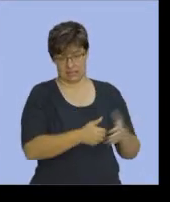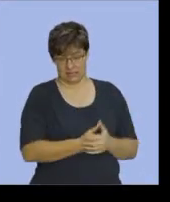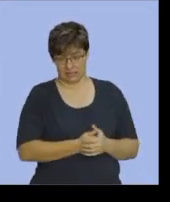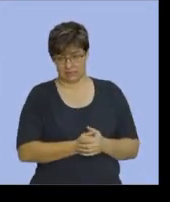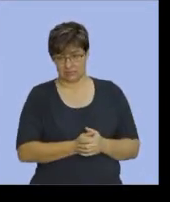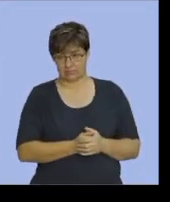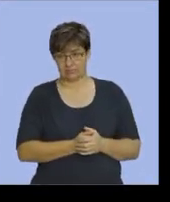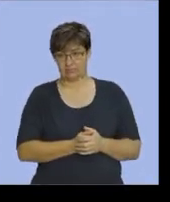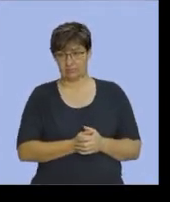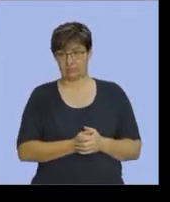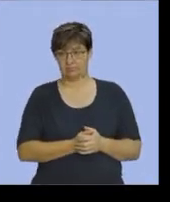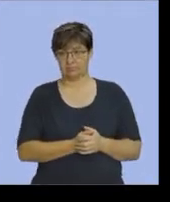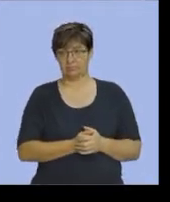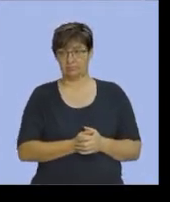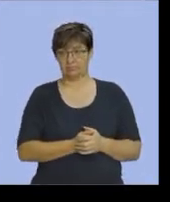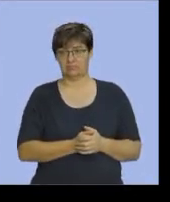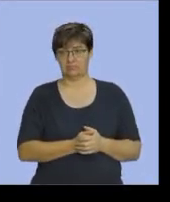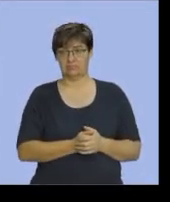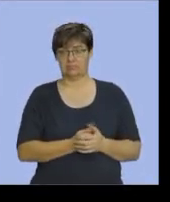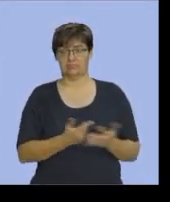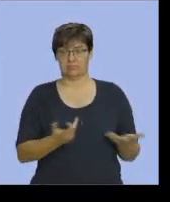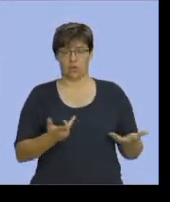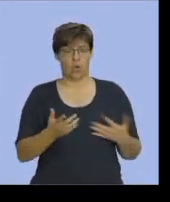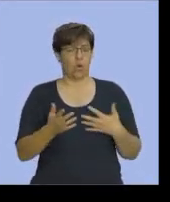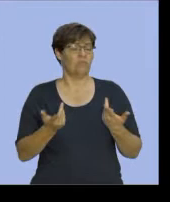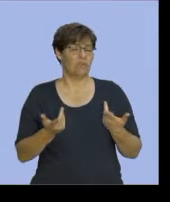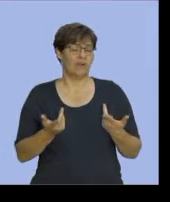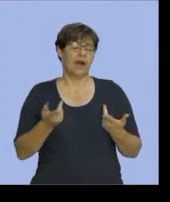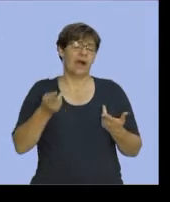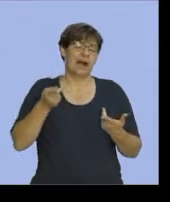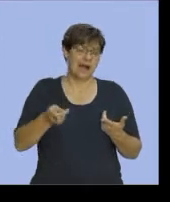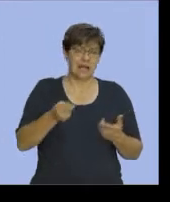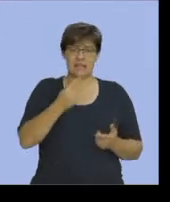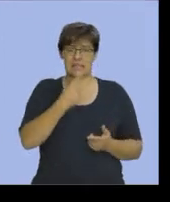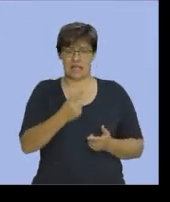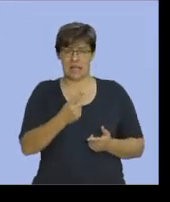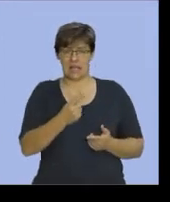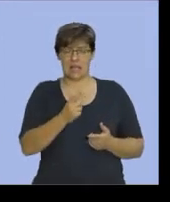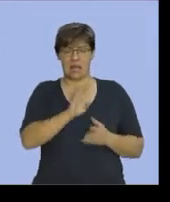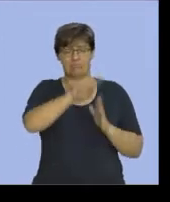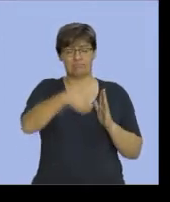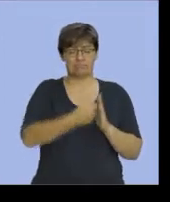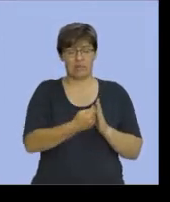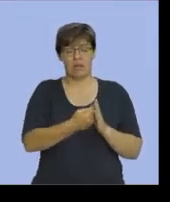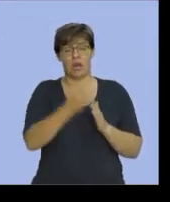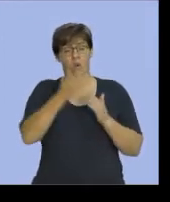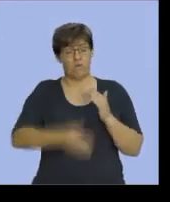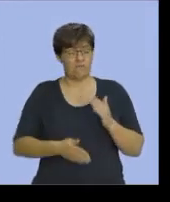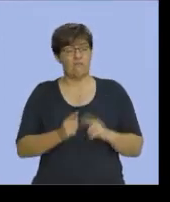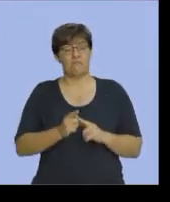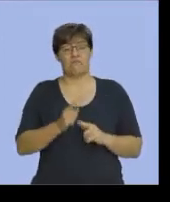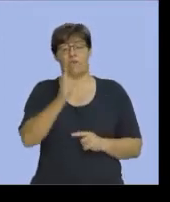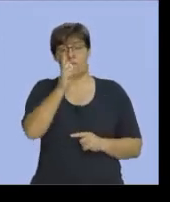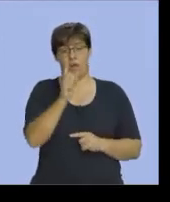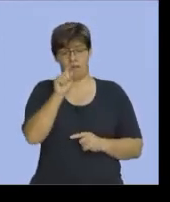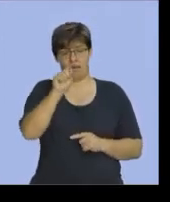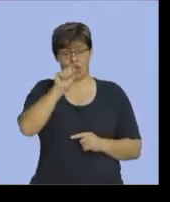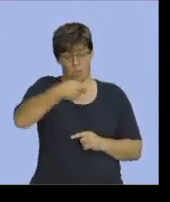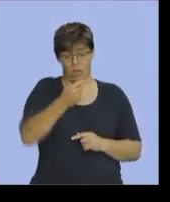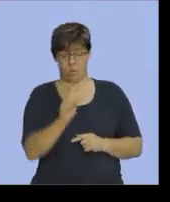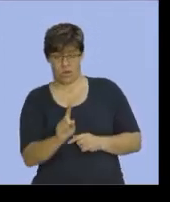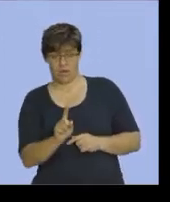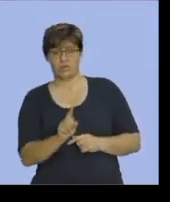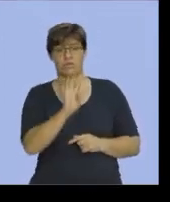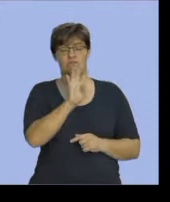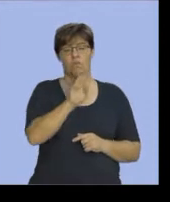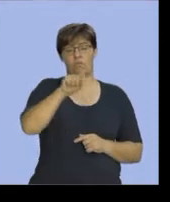some basic numbers at early grades of our mathematics. So they said rounded off to one decimal place,